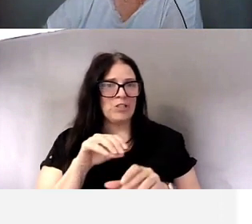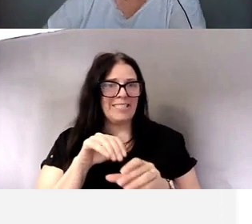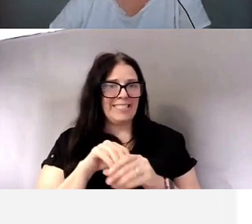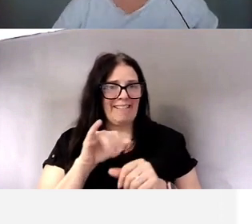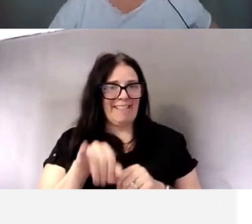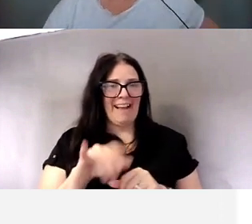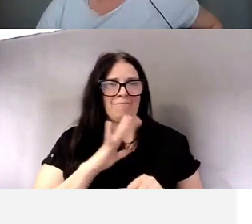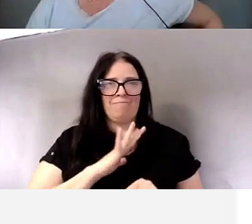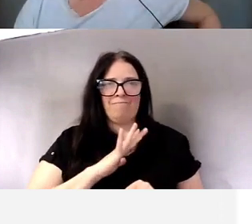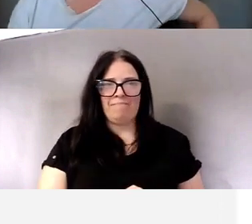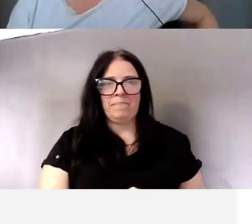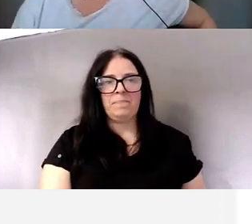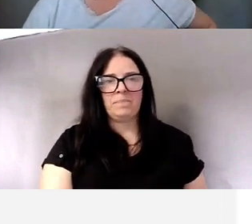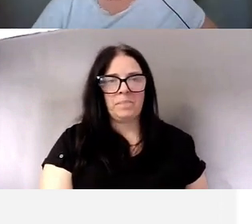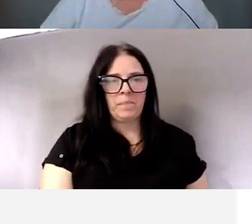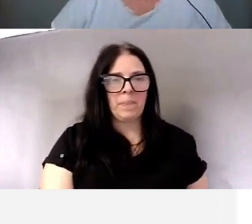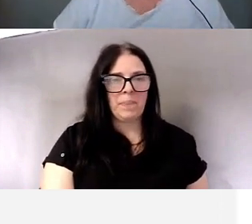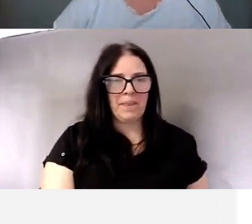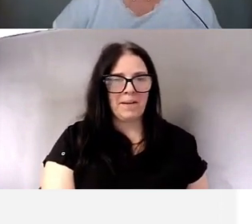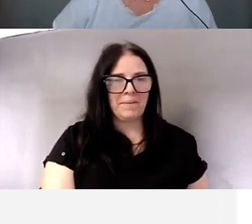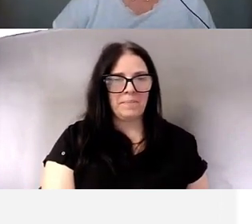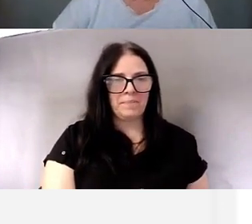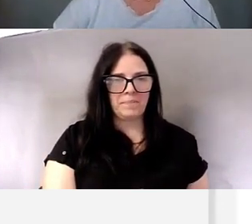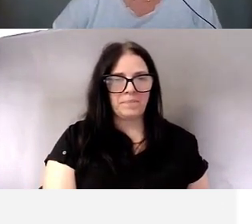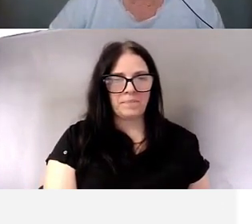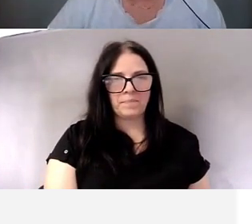of understanding. So that's just great.